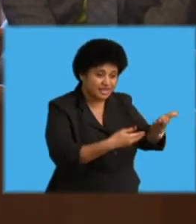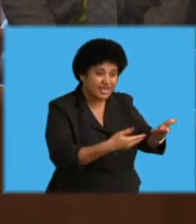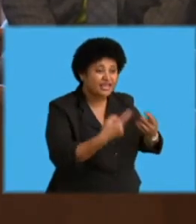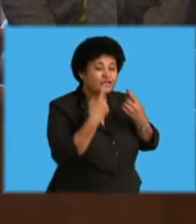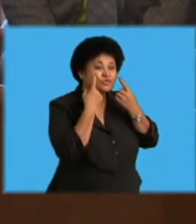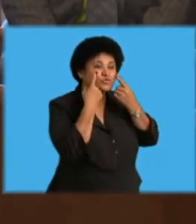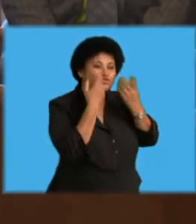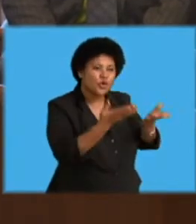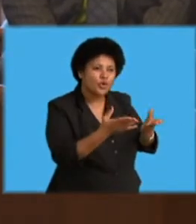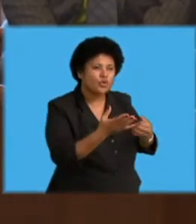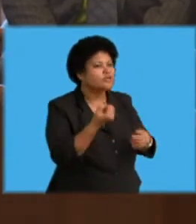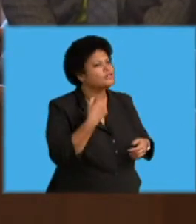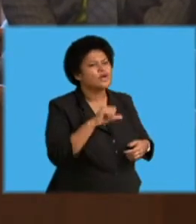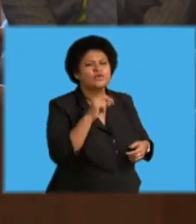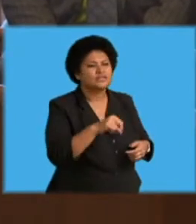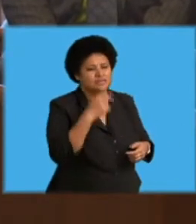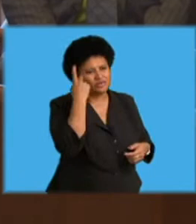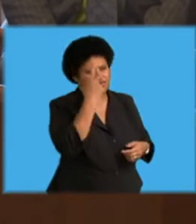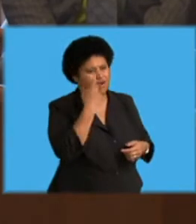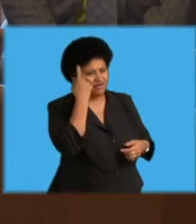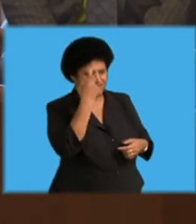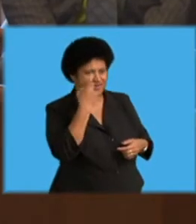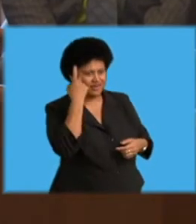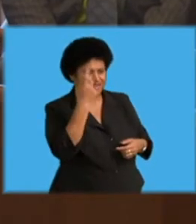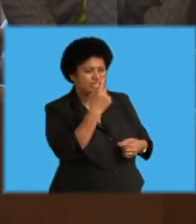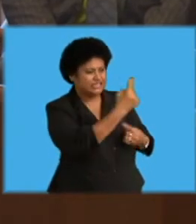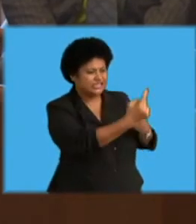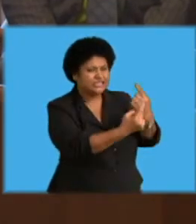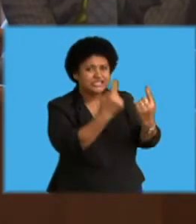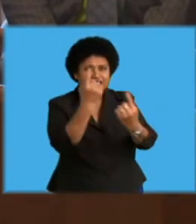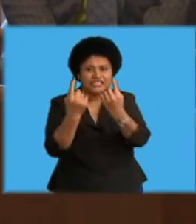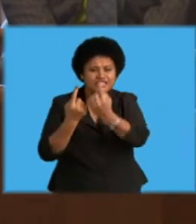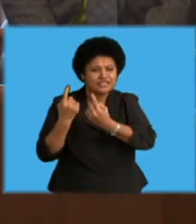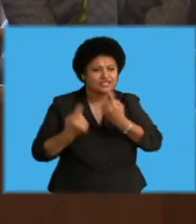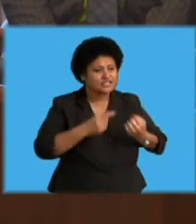be alarmed about. Every country knows we are a